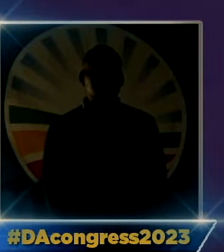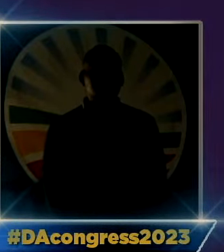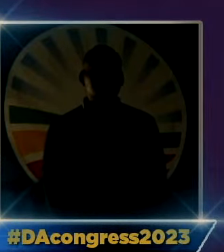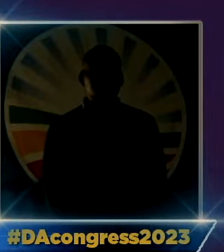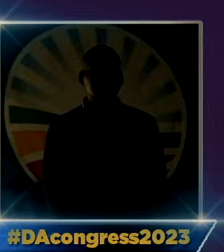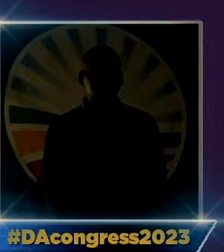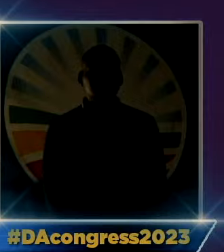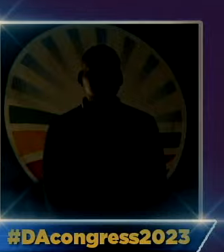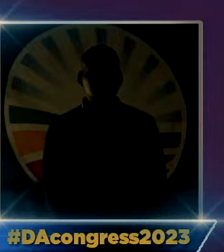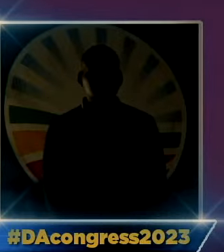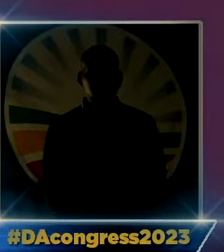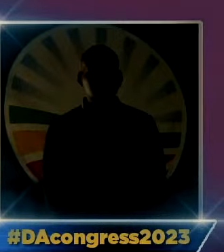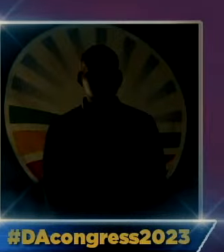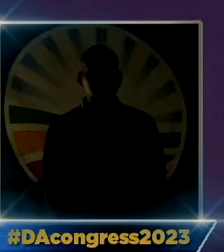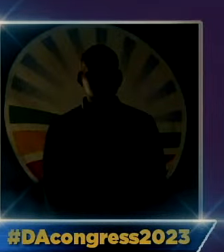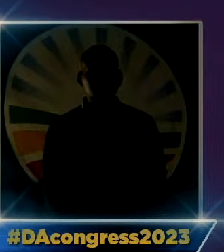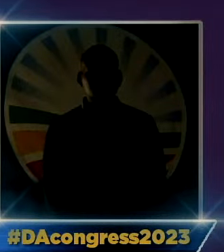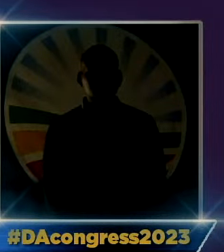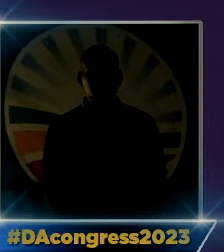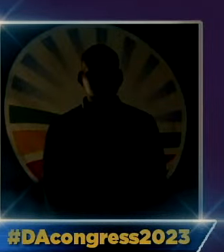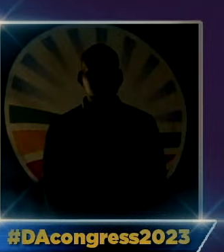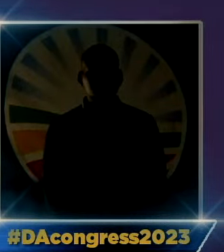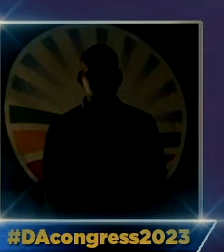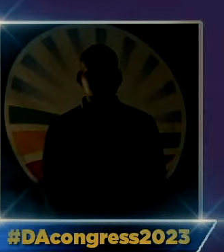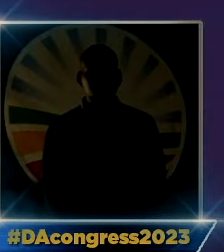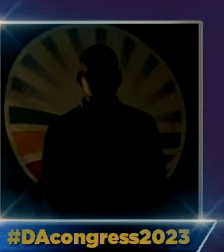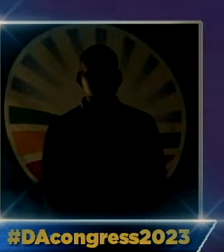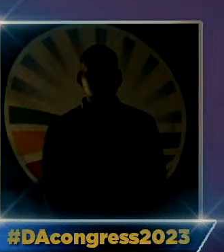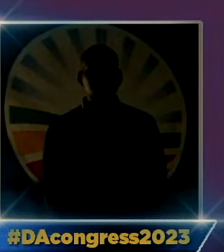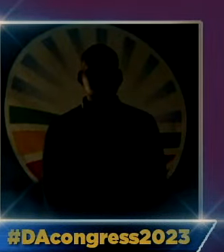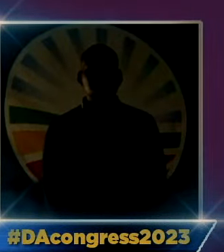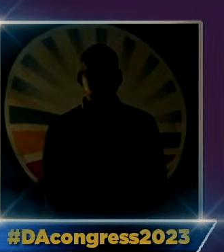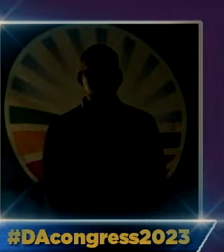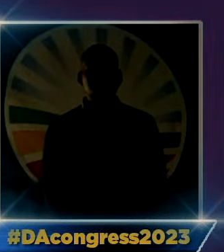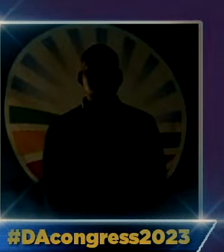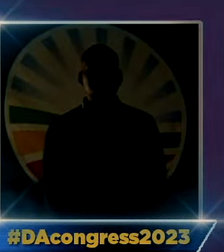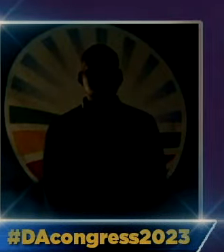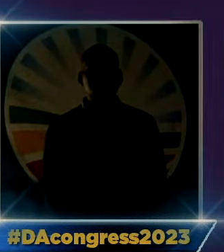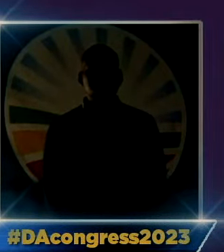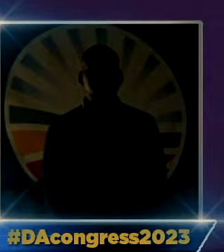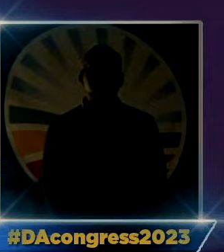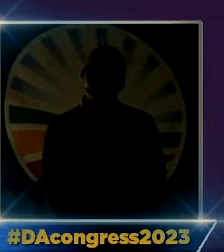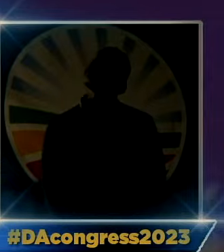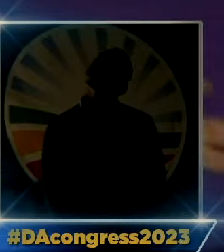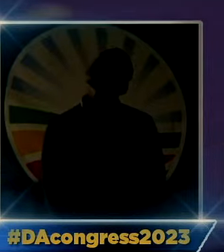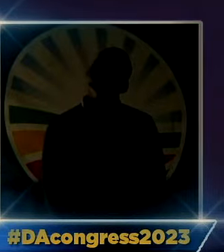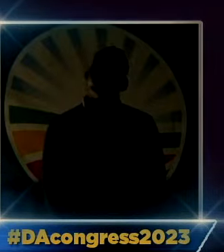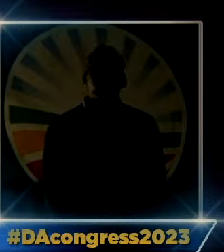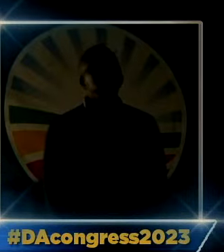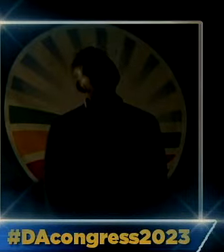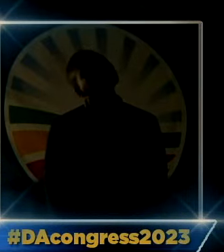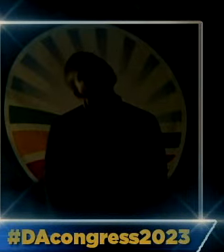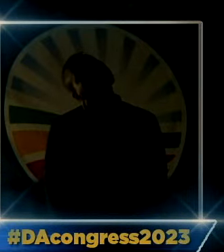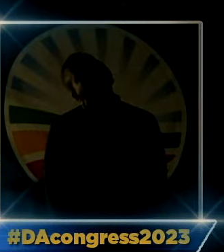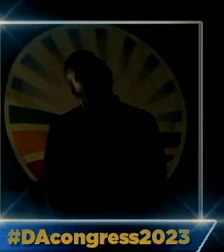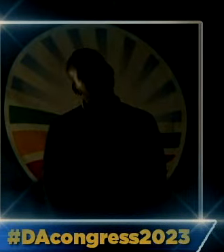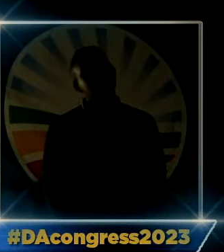All I feel is my heartbeat beating like a drum, beating